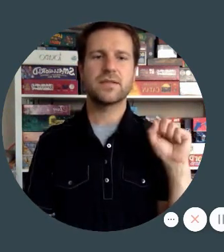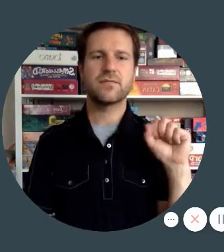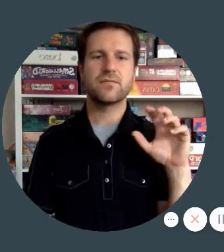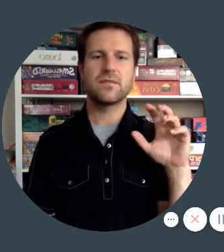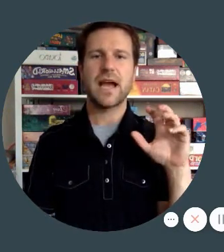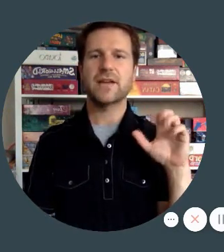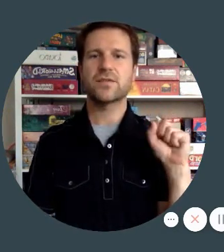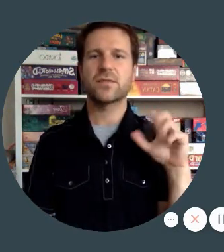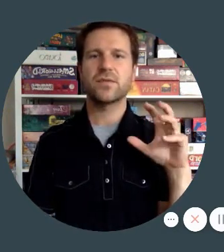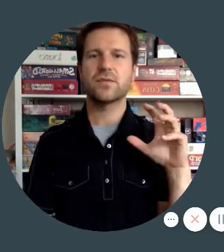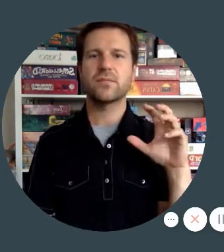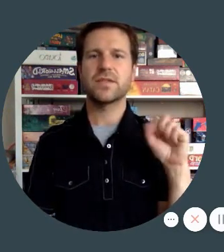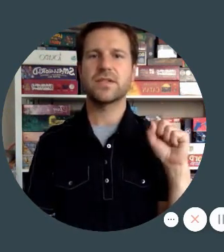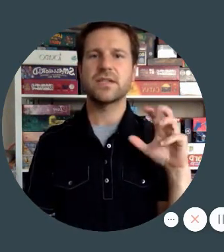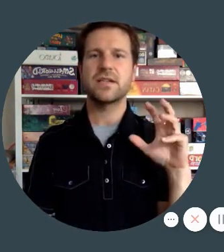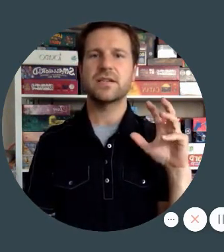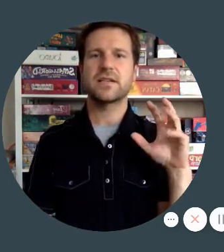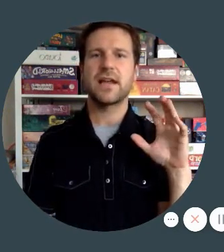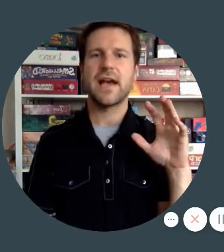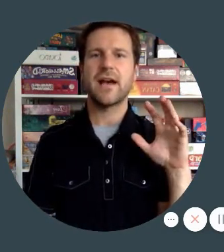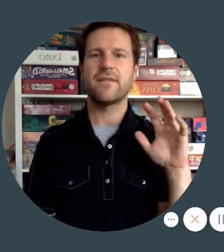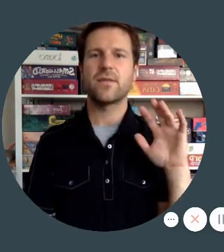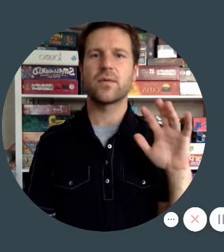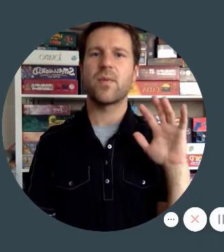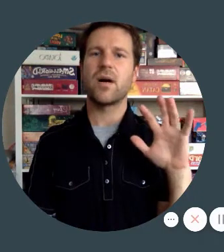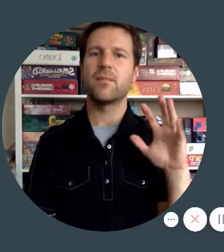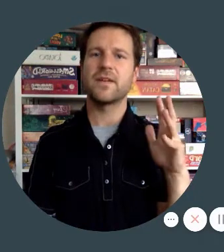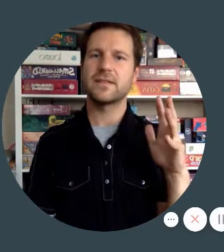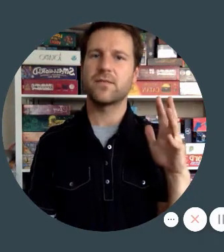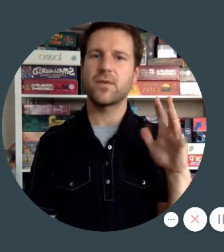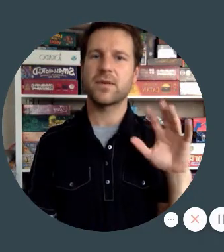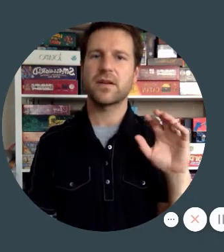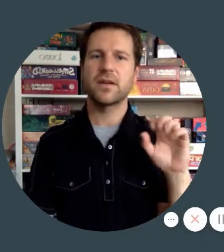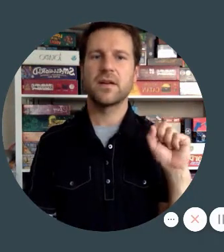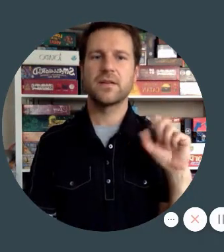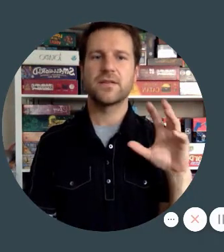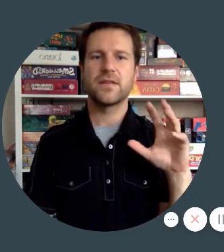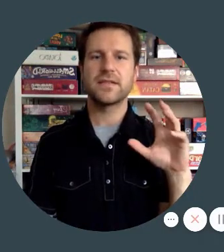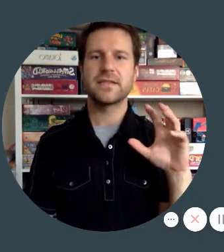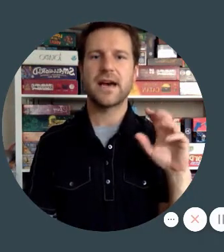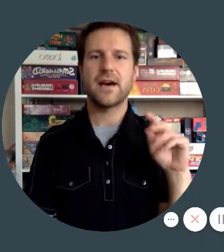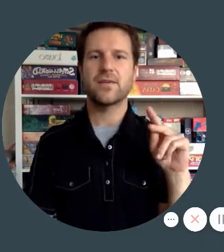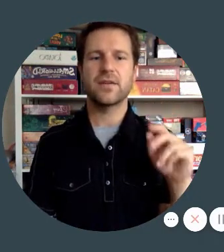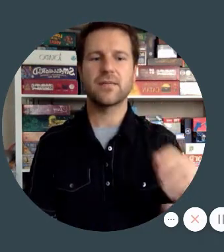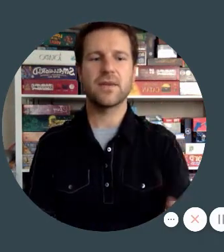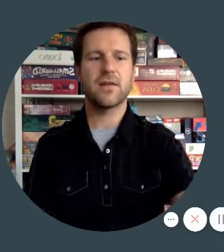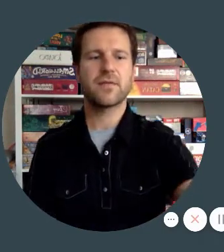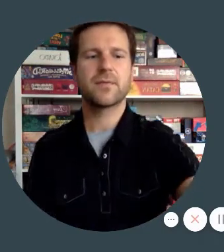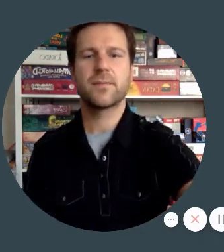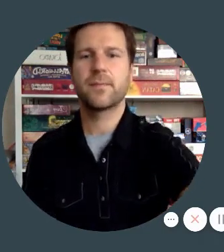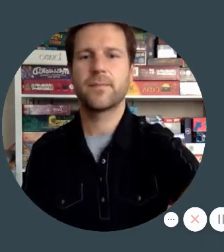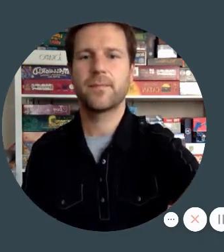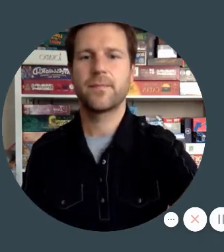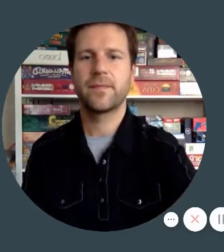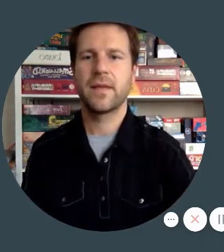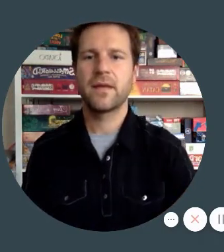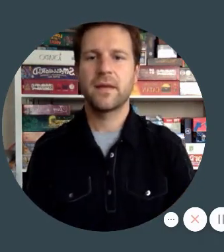Most of this natural position is going to have your palm facing forward. So this is how you can be